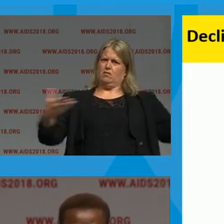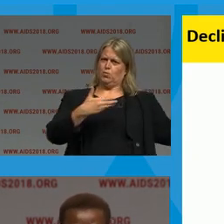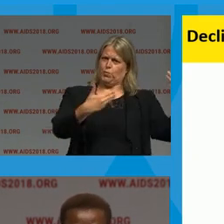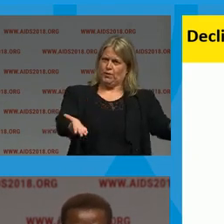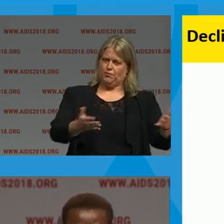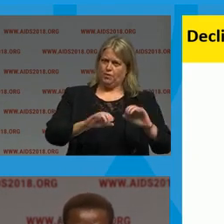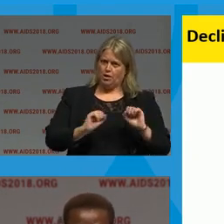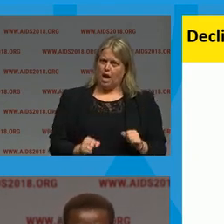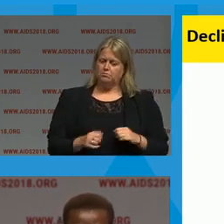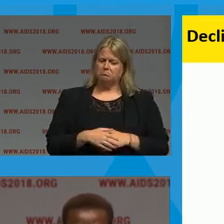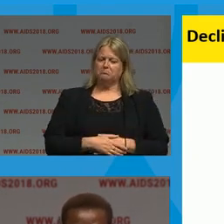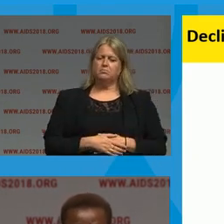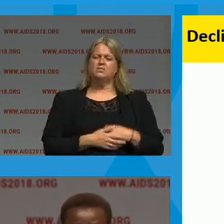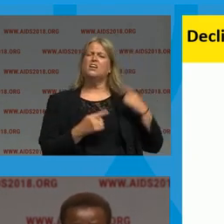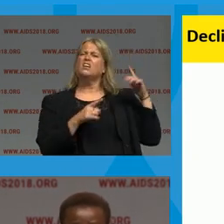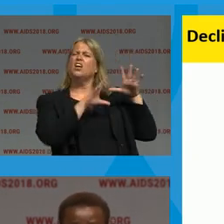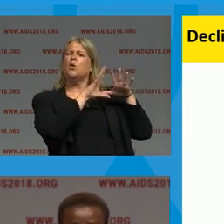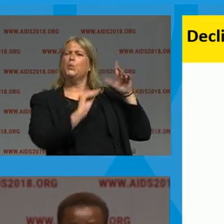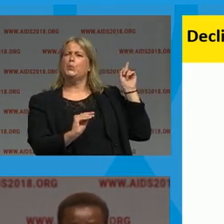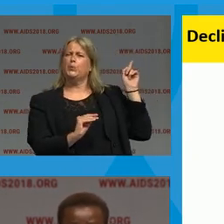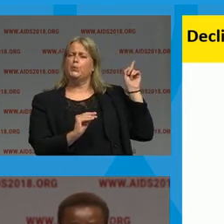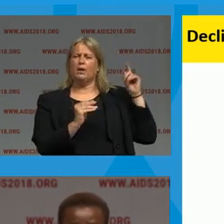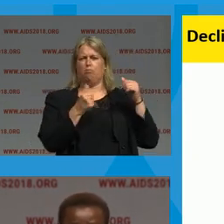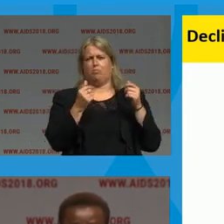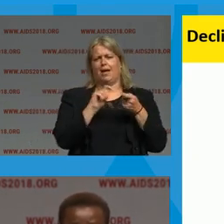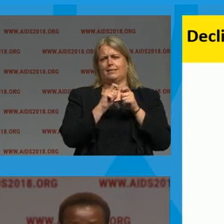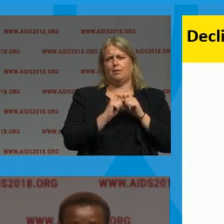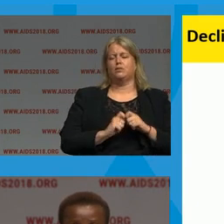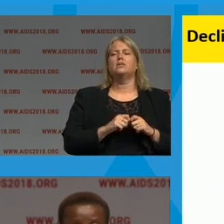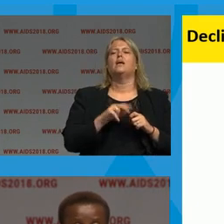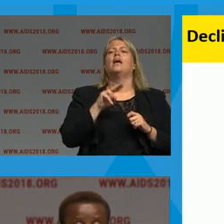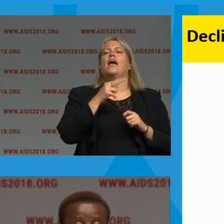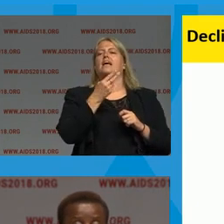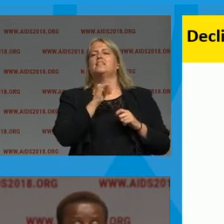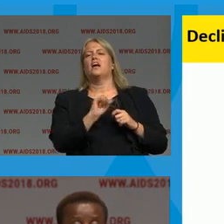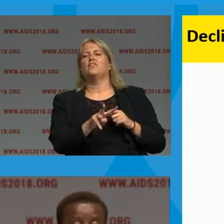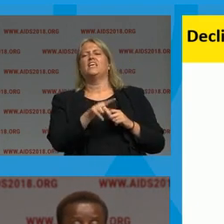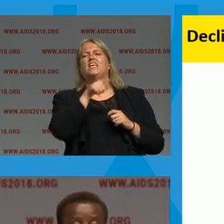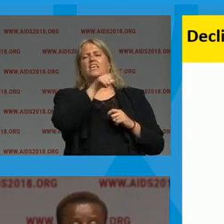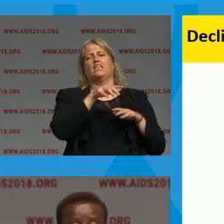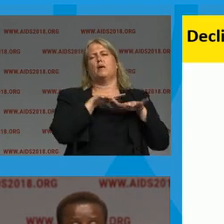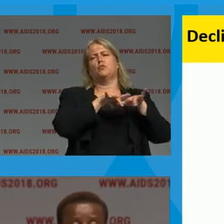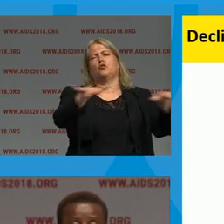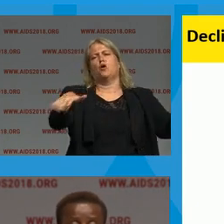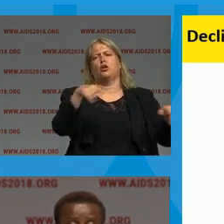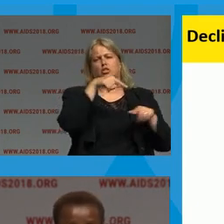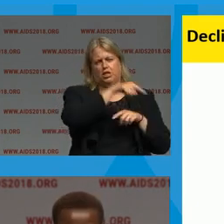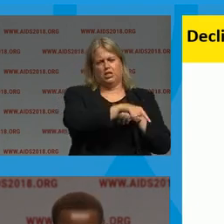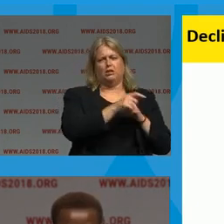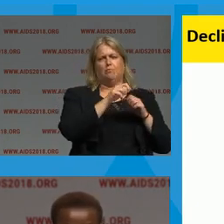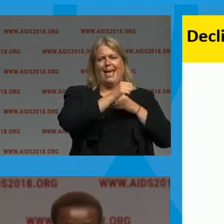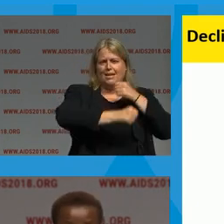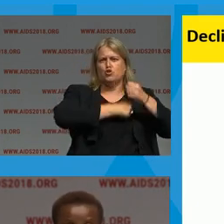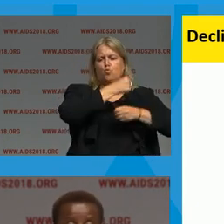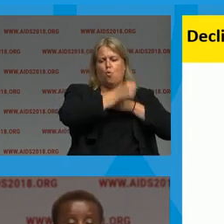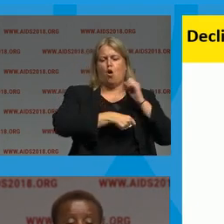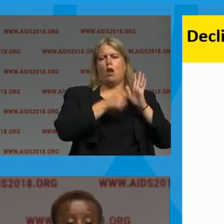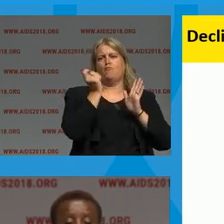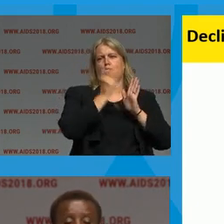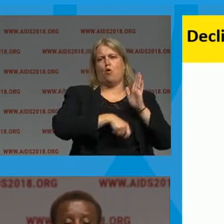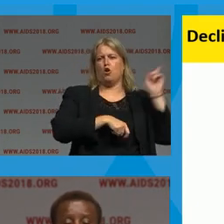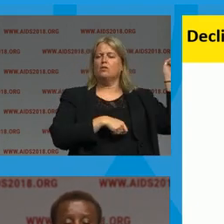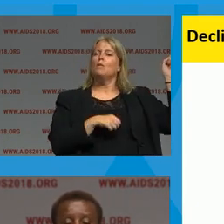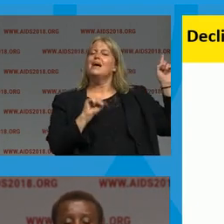this I adapted it from the HIV Epidemiology Annual Report, and this is the story of San Francisco. We